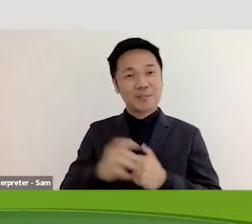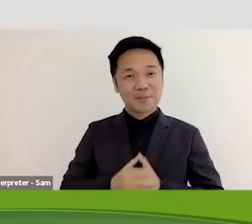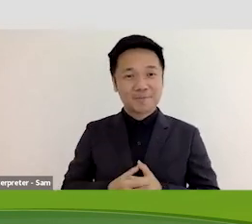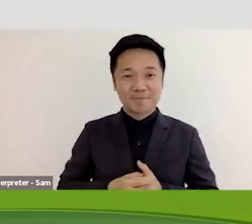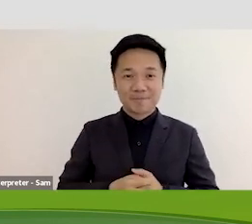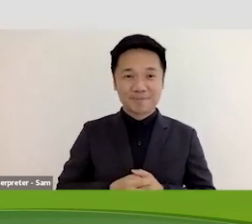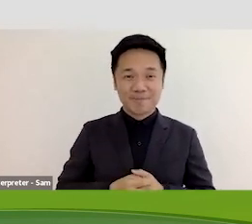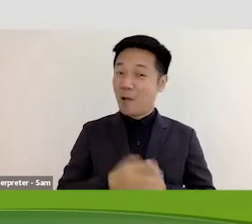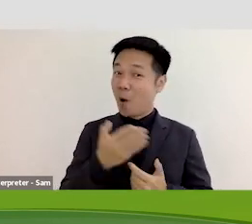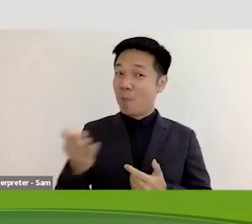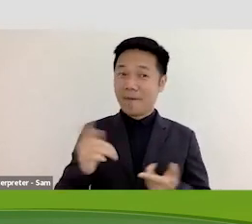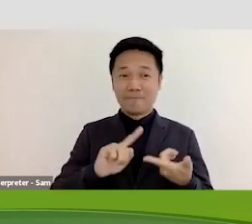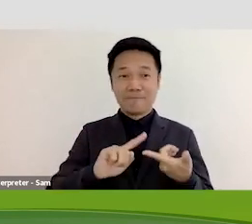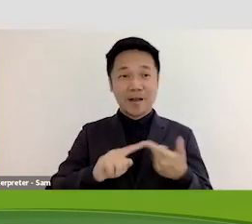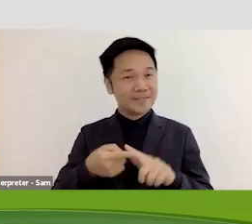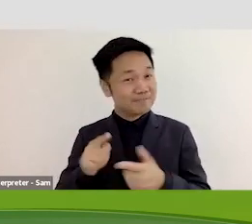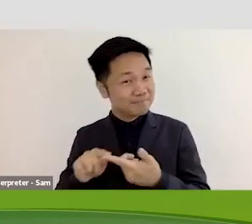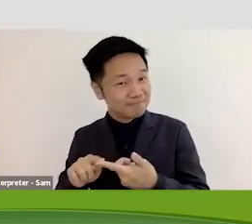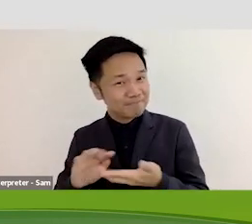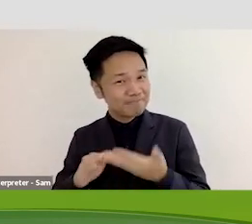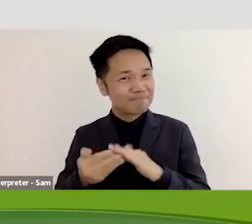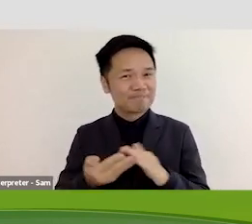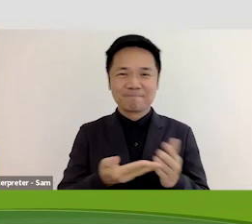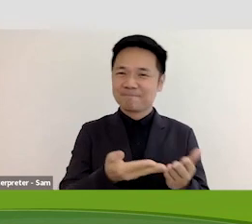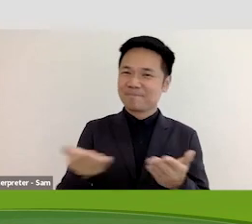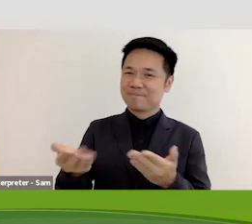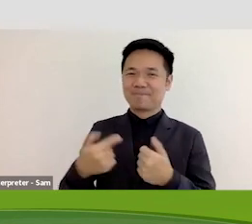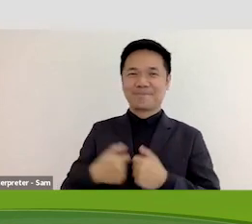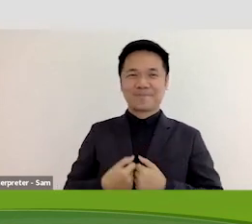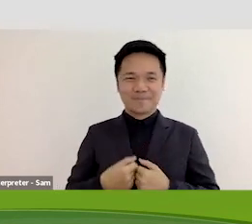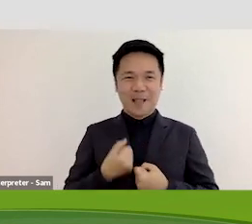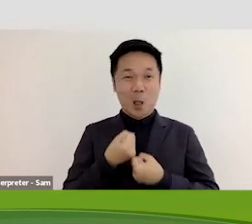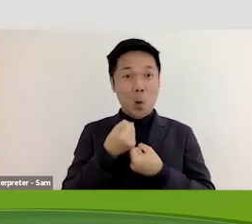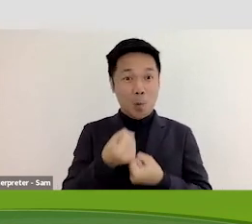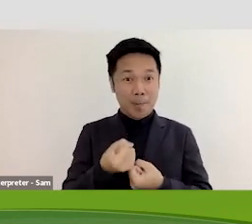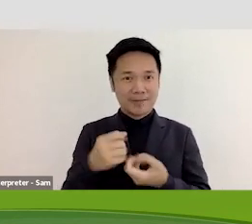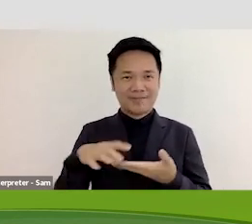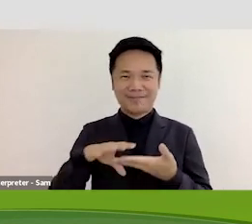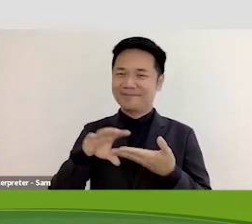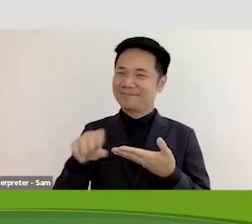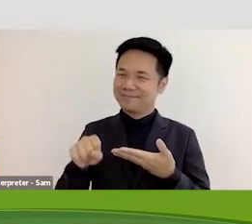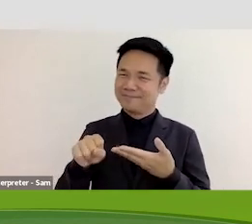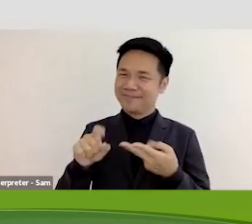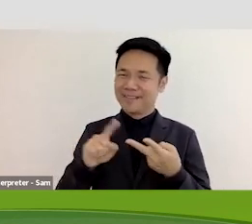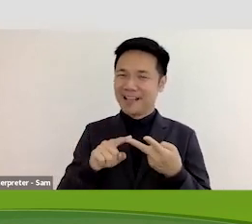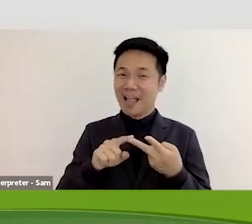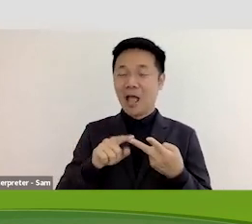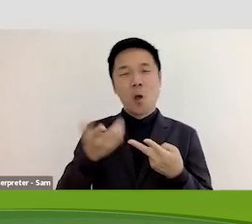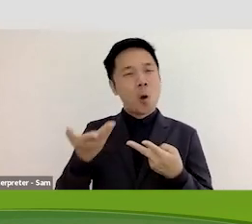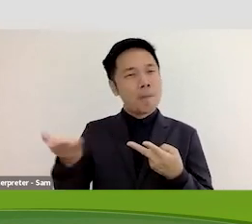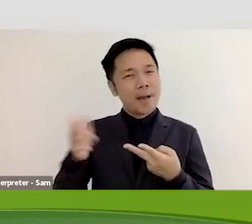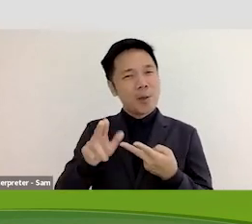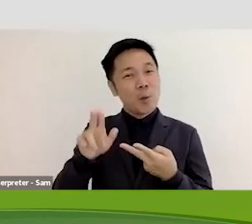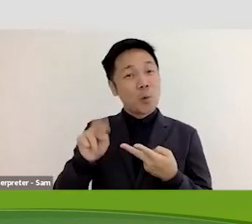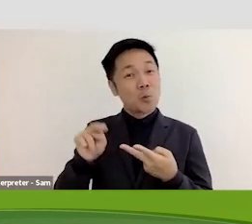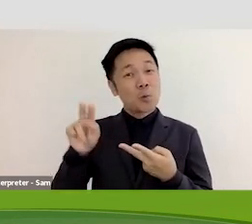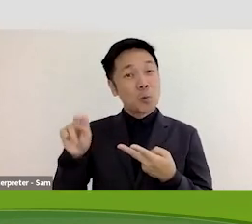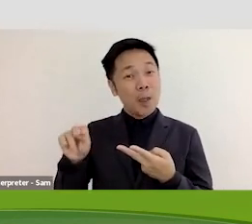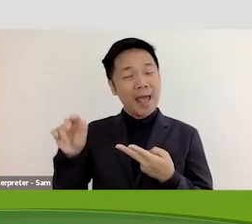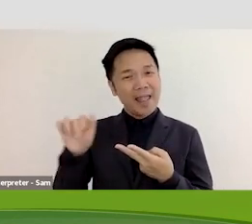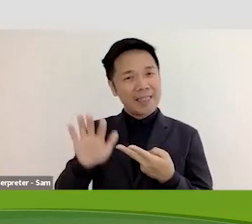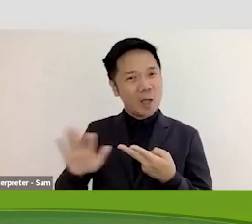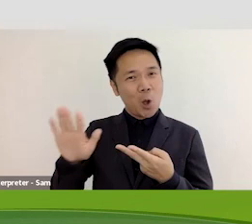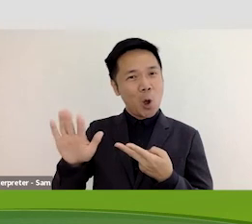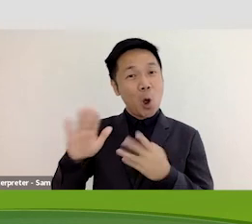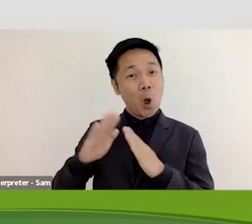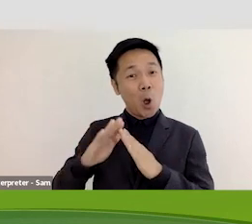and friends. On behalf of of ESCAP and UN Women, my colleague, the Regional Director EI of